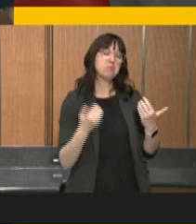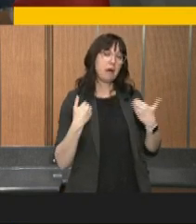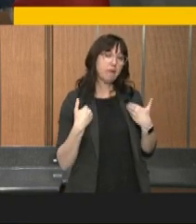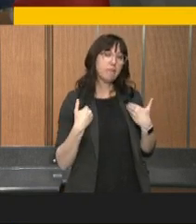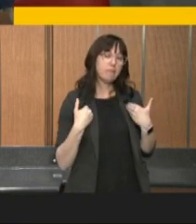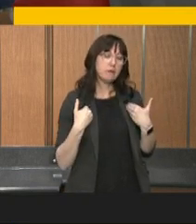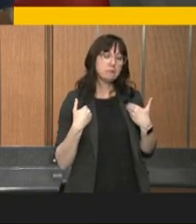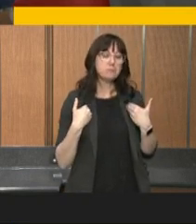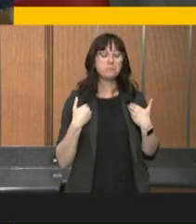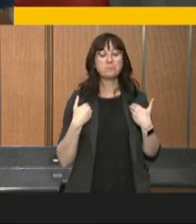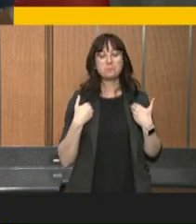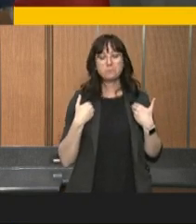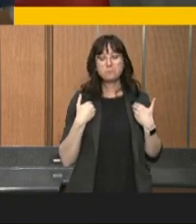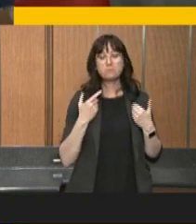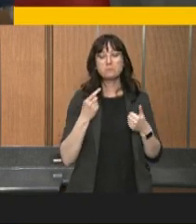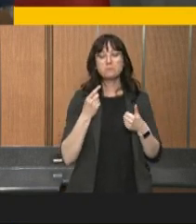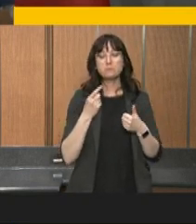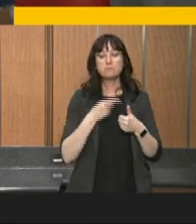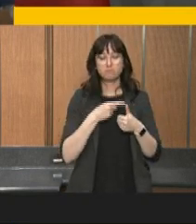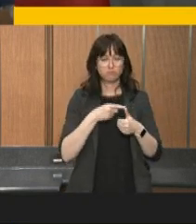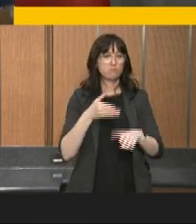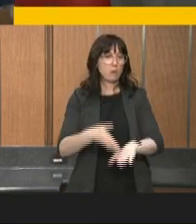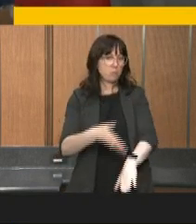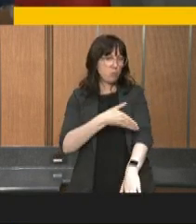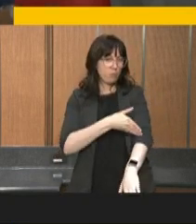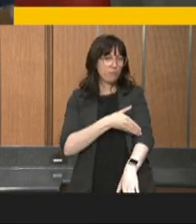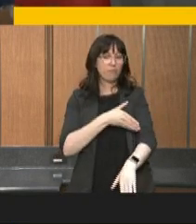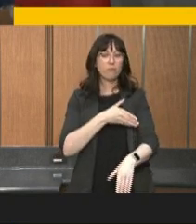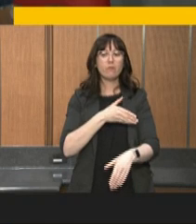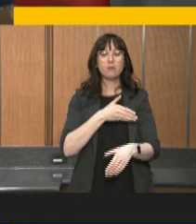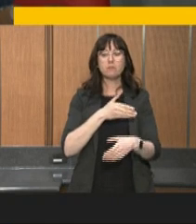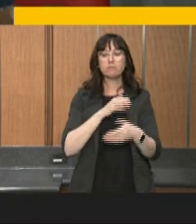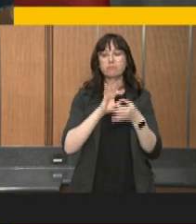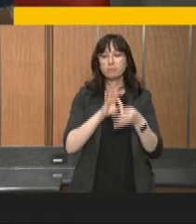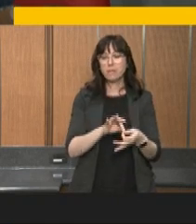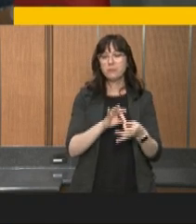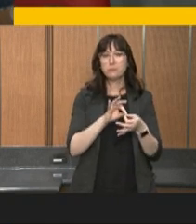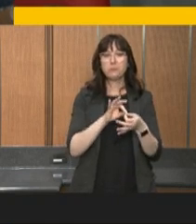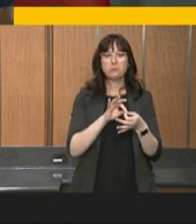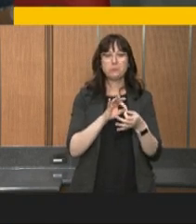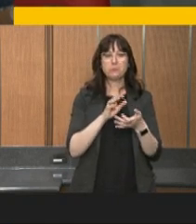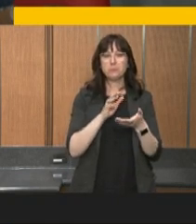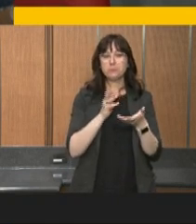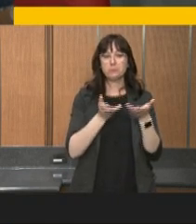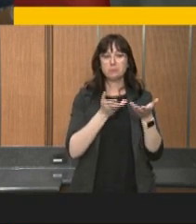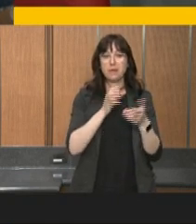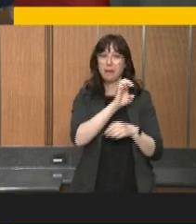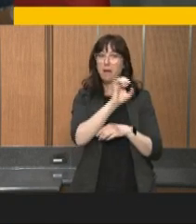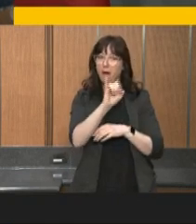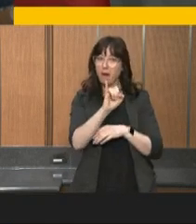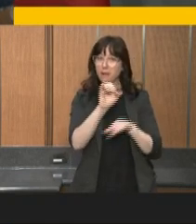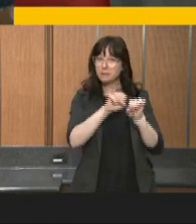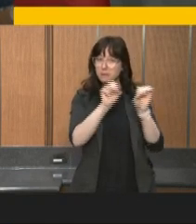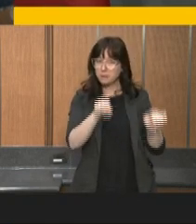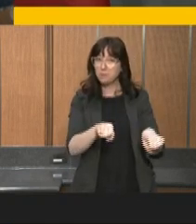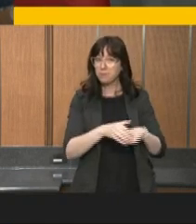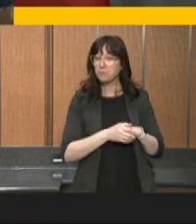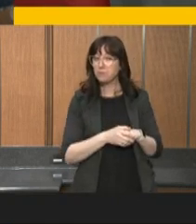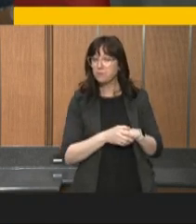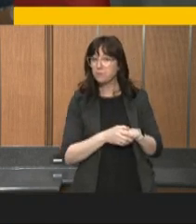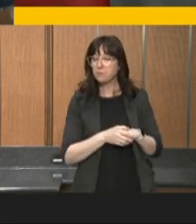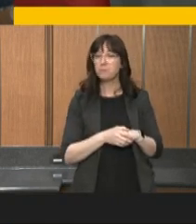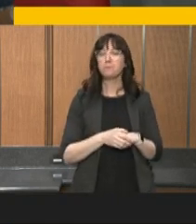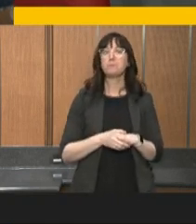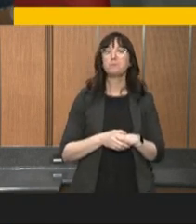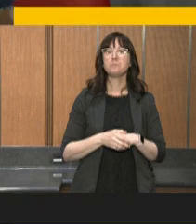First, there have been improvements that are being made to the EI system.